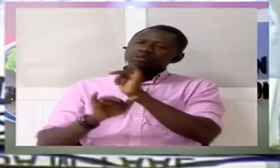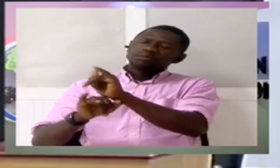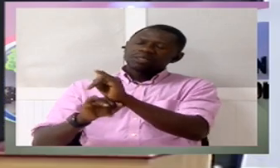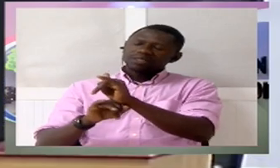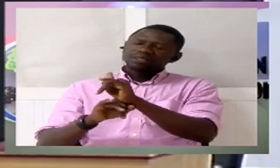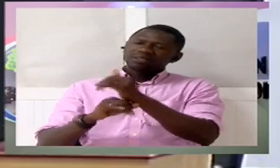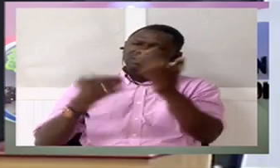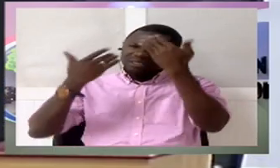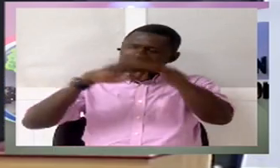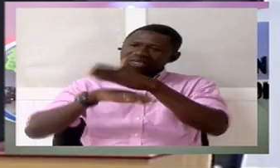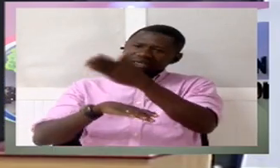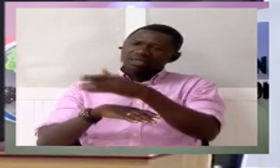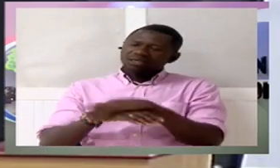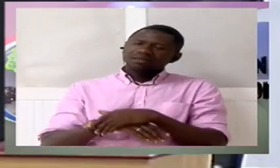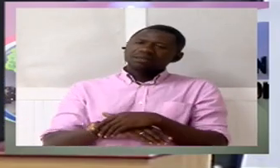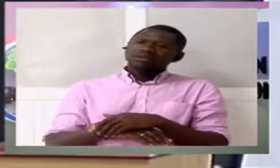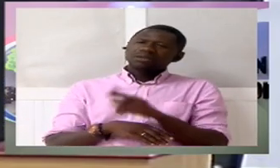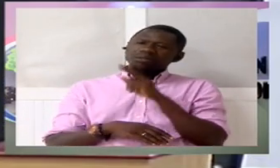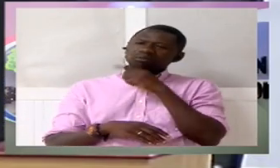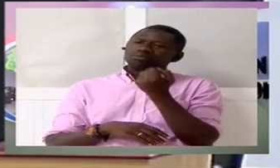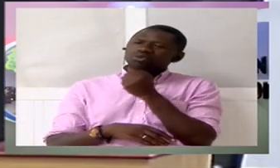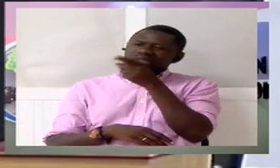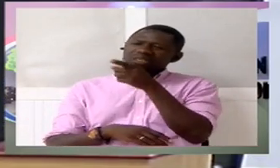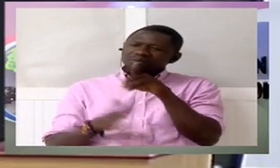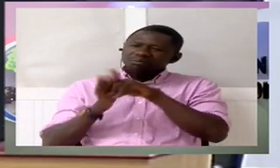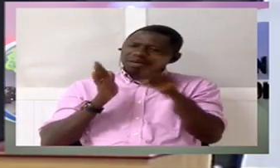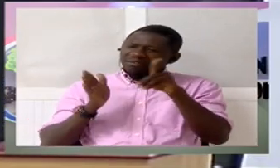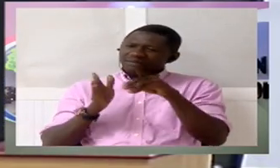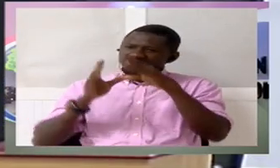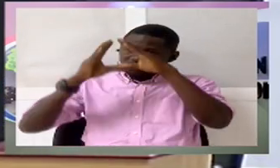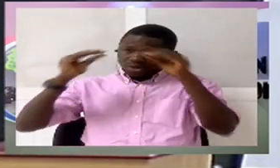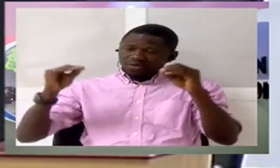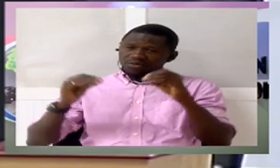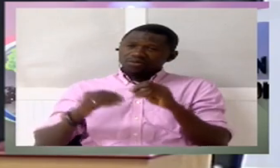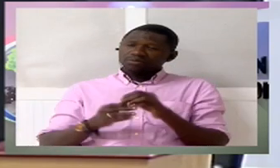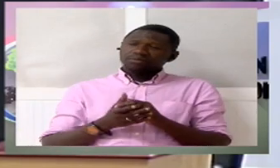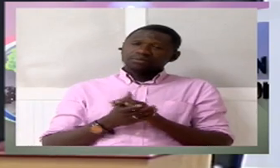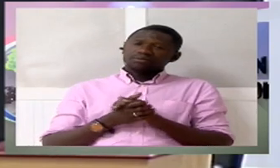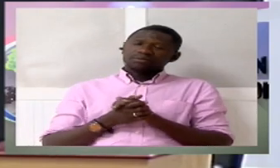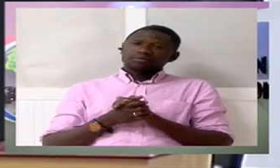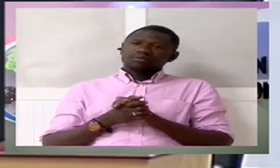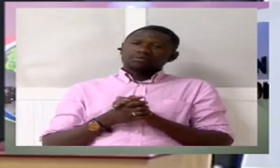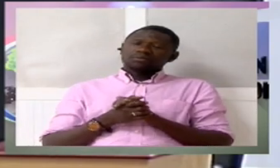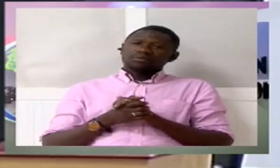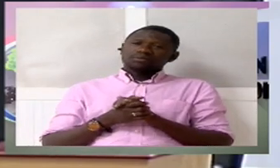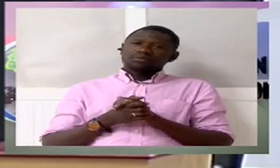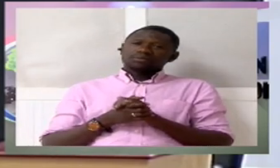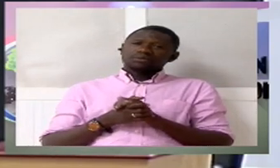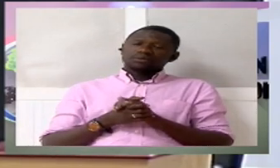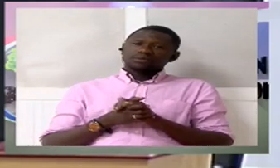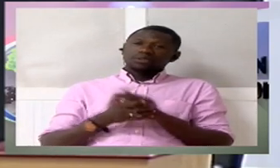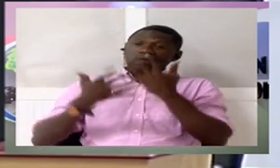after all. Mala ko alte suto keno laje. Katoto mu private block leti. Prison officer member je mko so